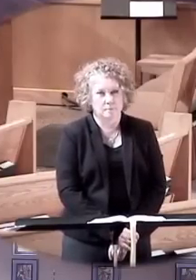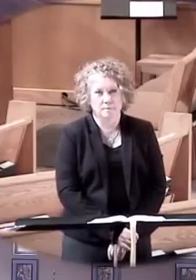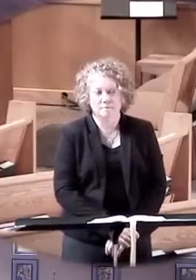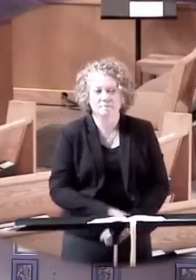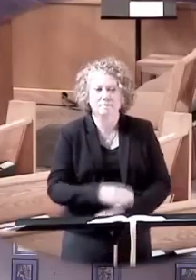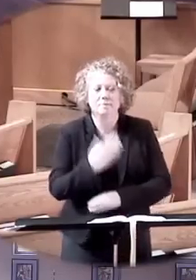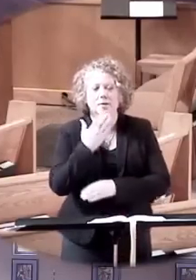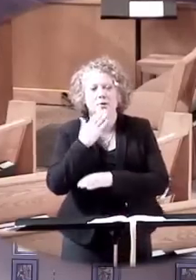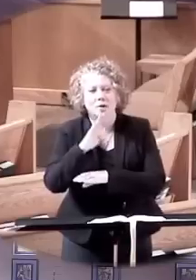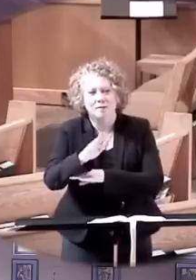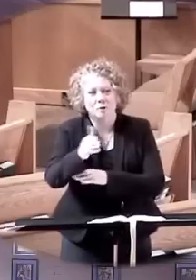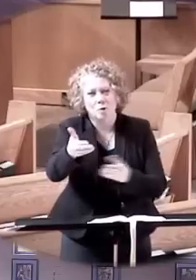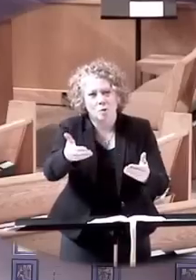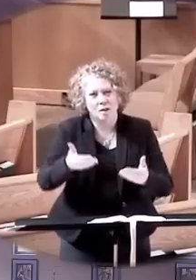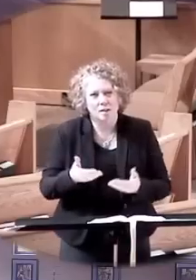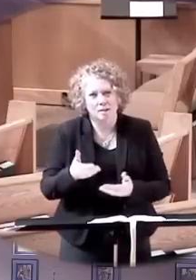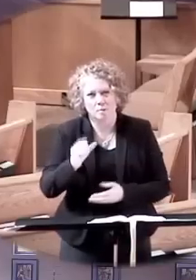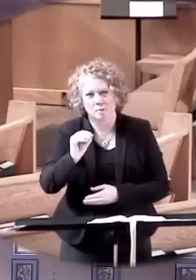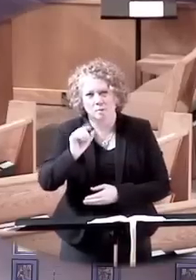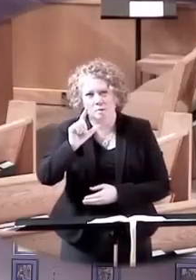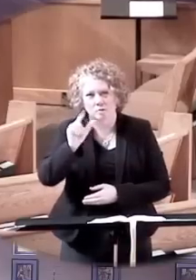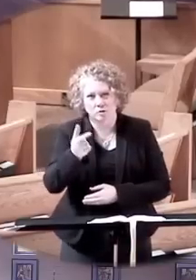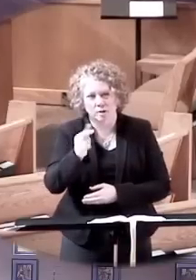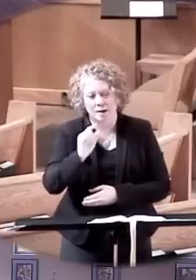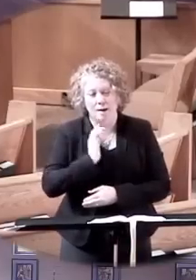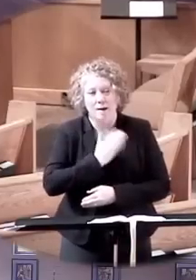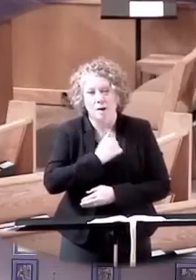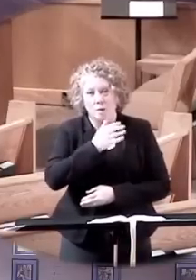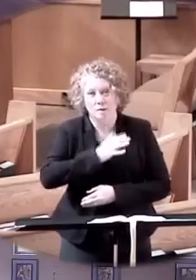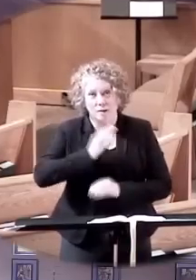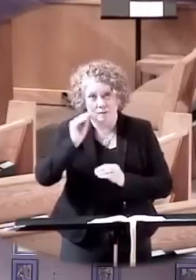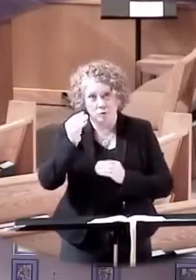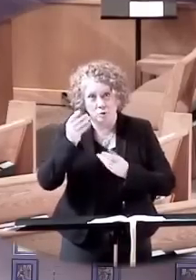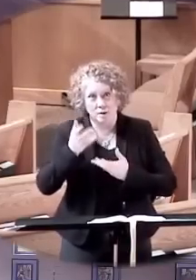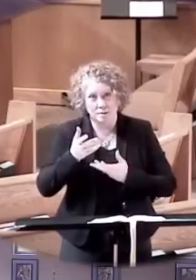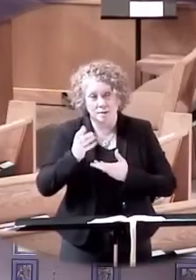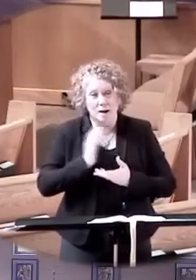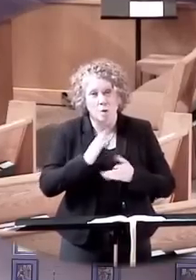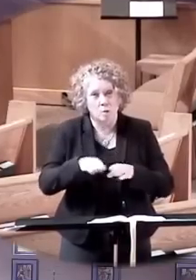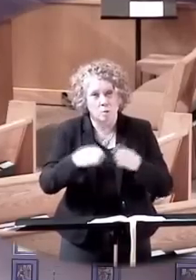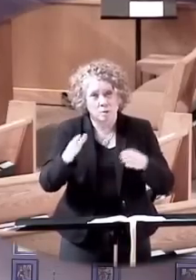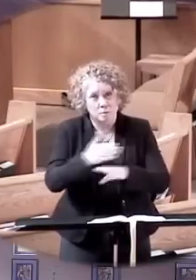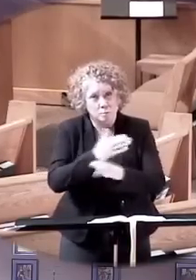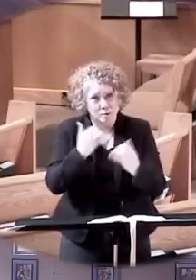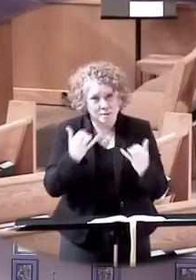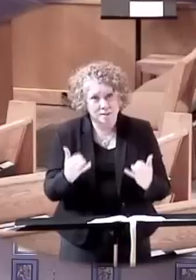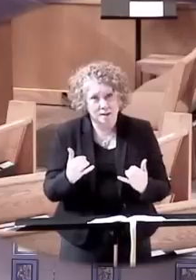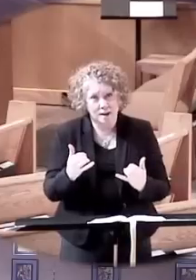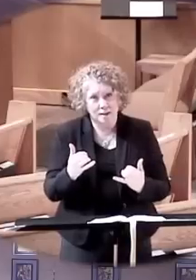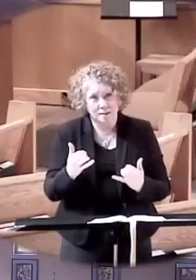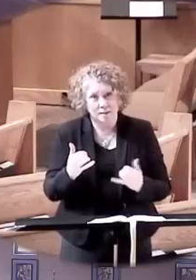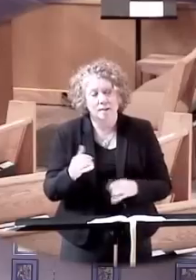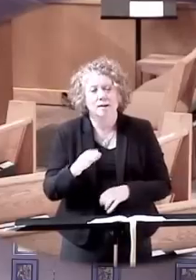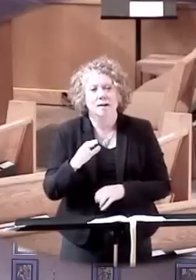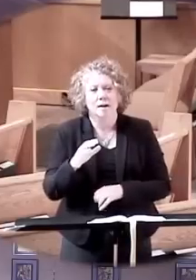Good afternoon and welcome to Our Lady of Grace. Please join us singing our opening hymn, Amazing Grace.